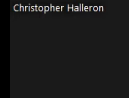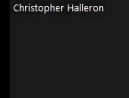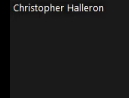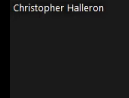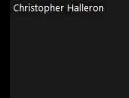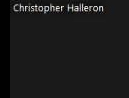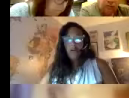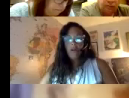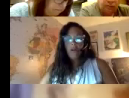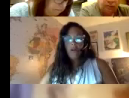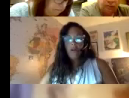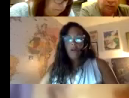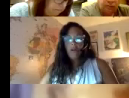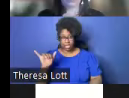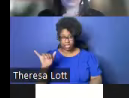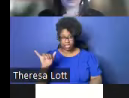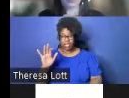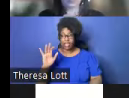whole entire coast.